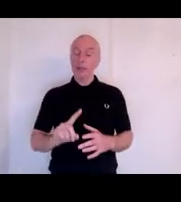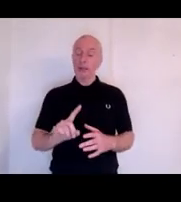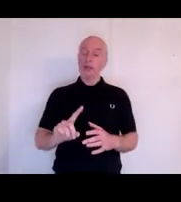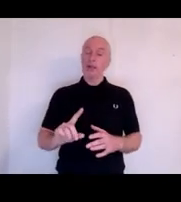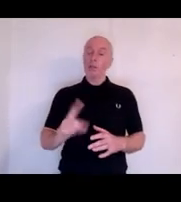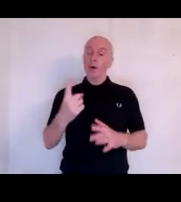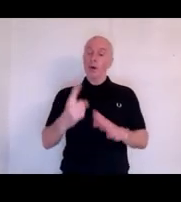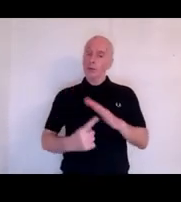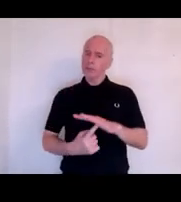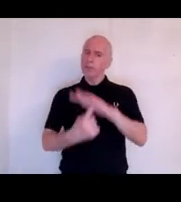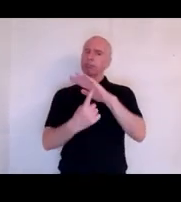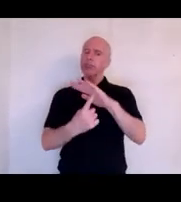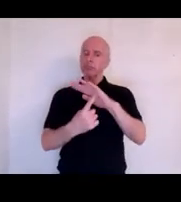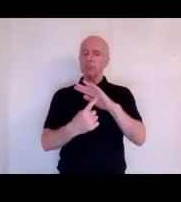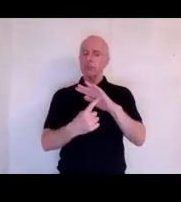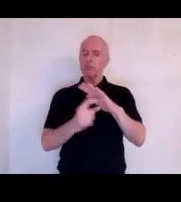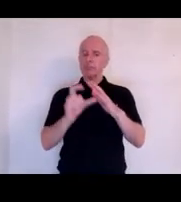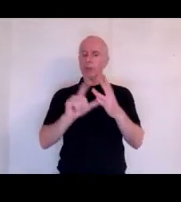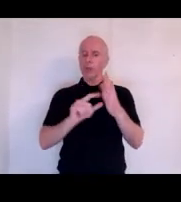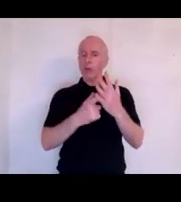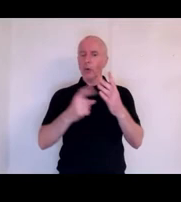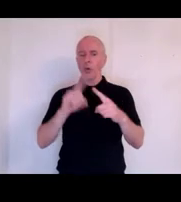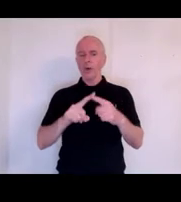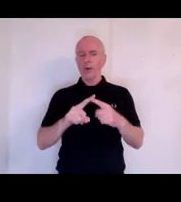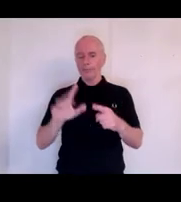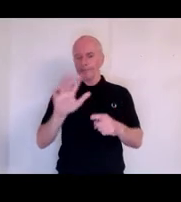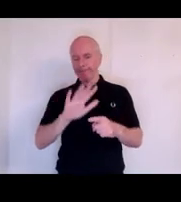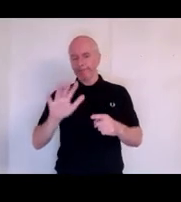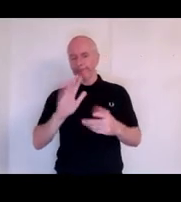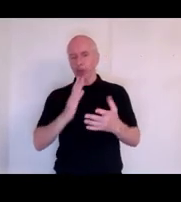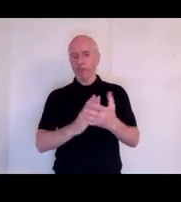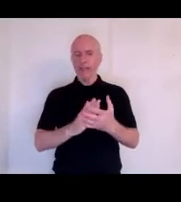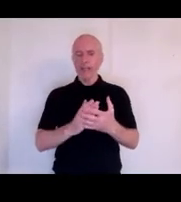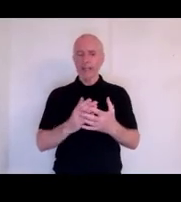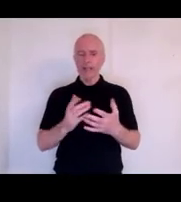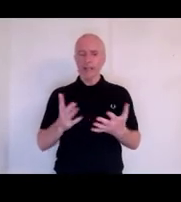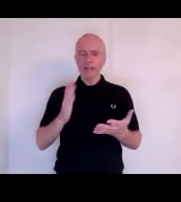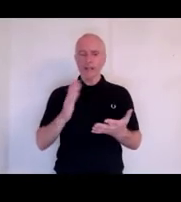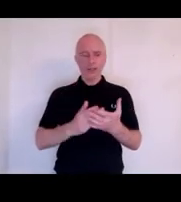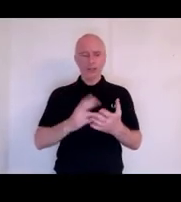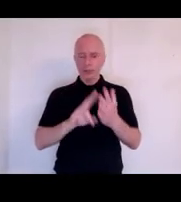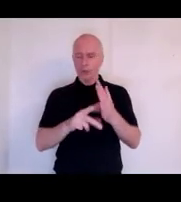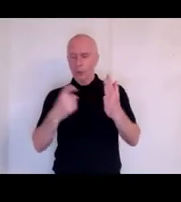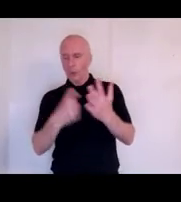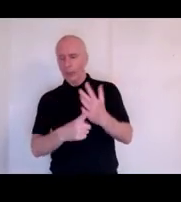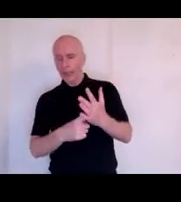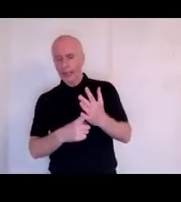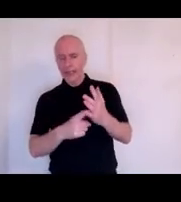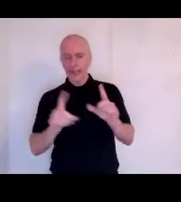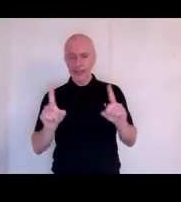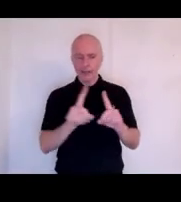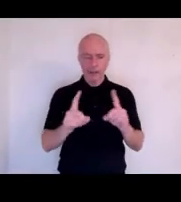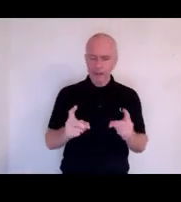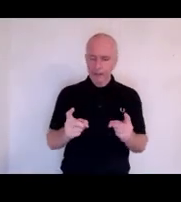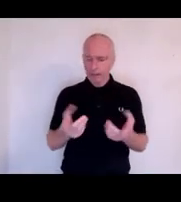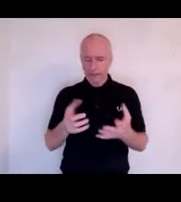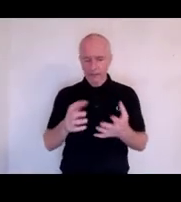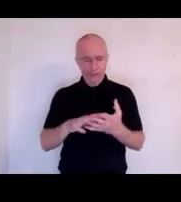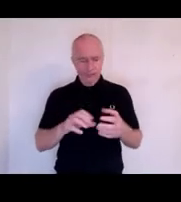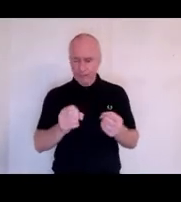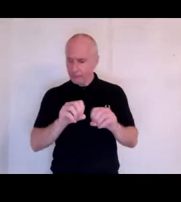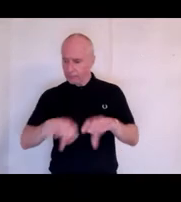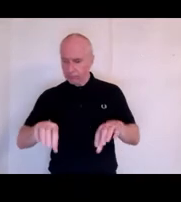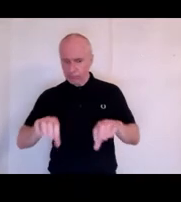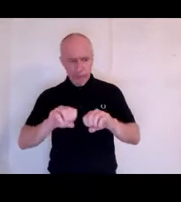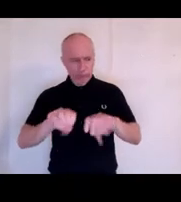we work in as a team is in spent nuclear fuel inventories. And I'll talk a bit more about what a spent nuclear fuel inventory is and how that works